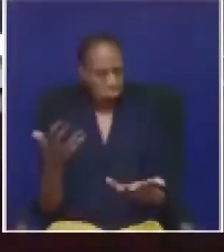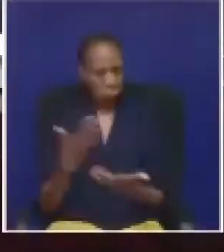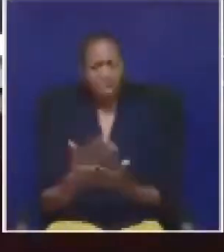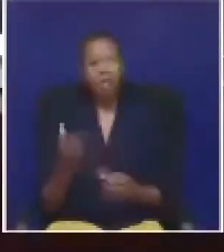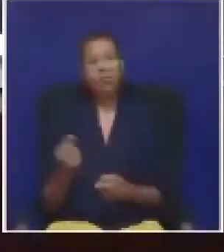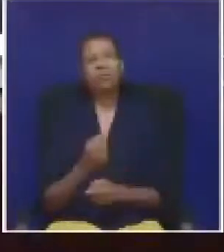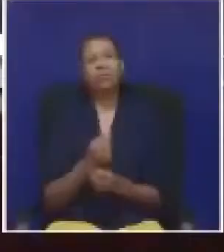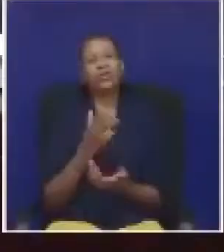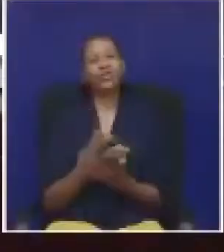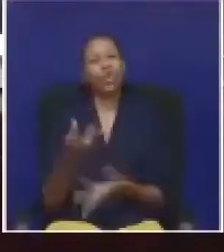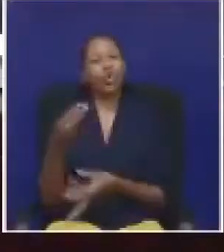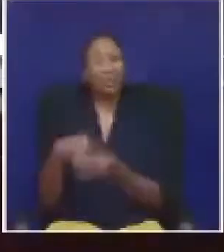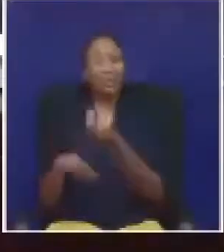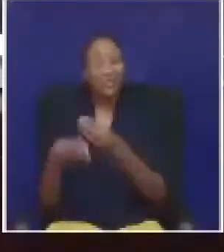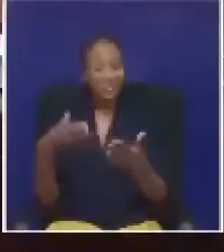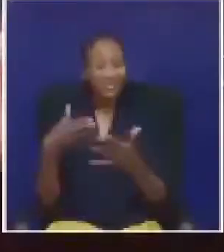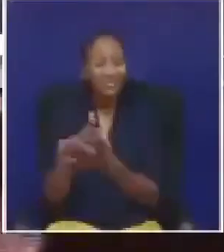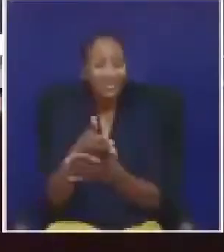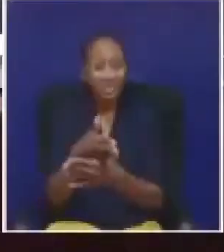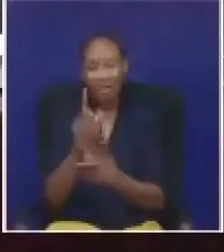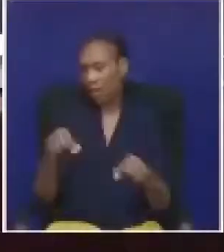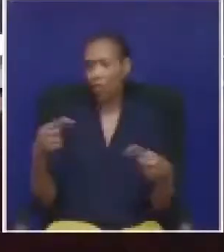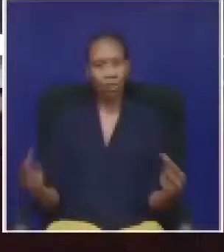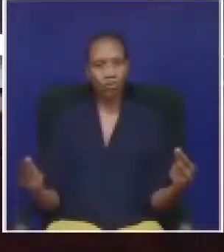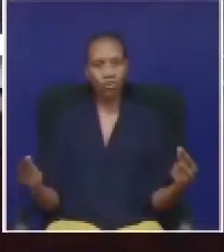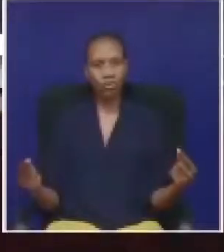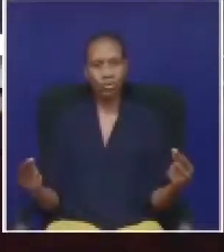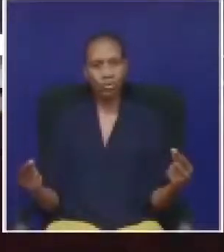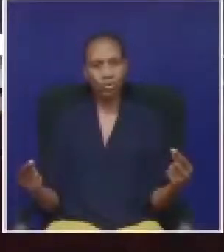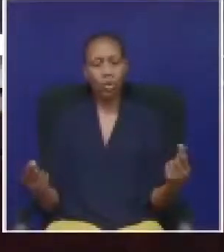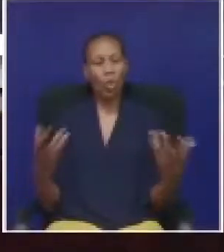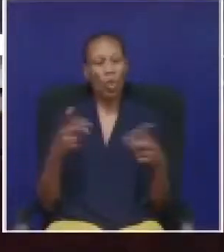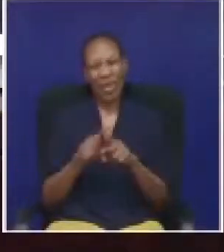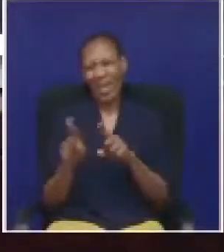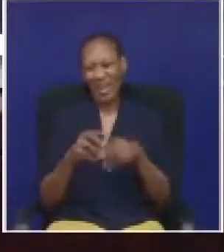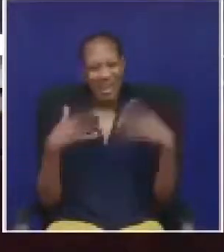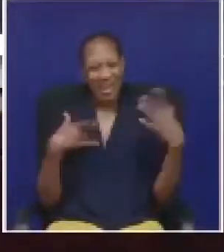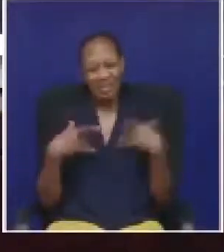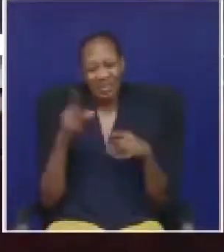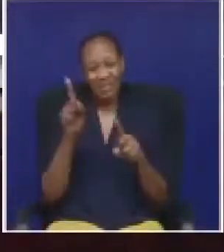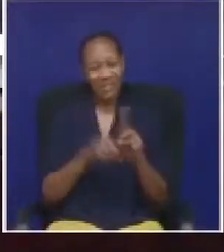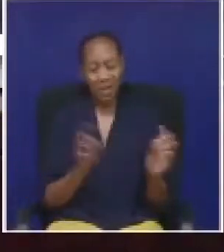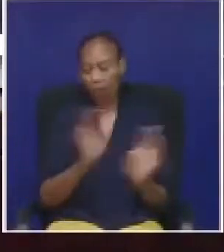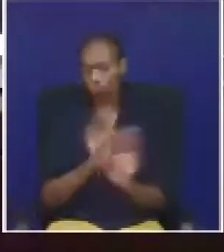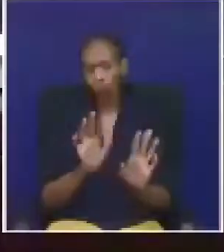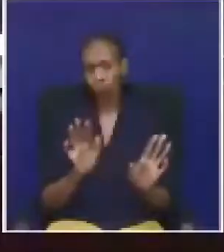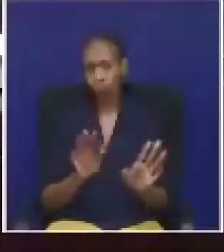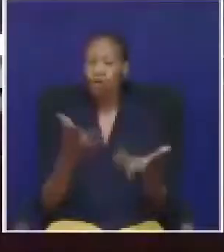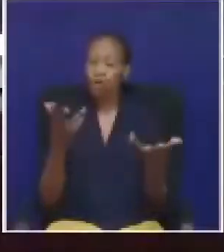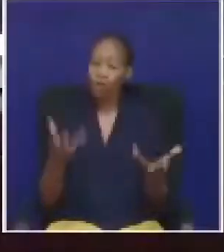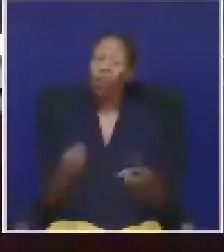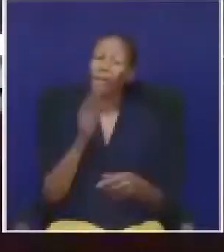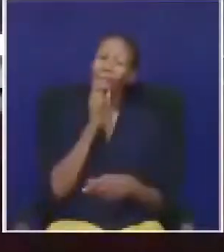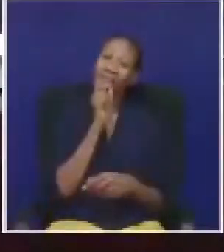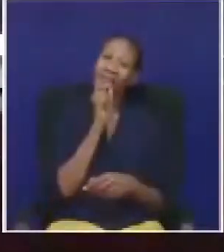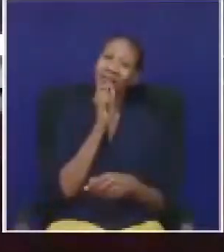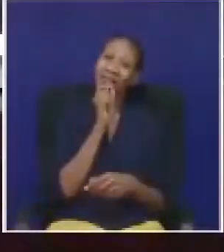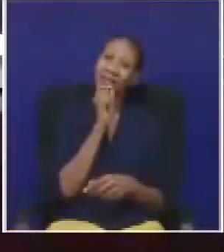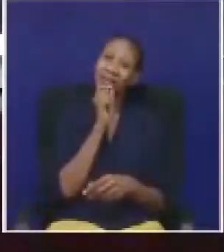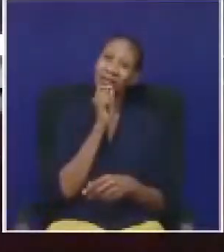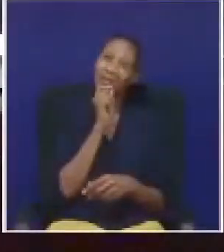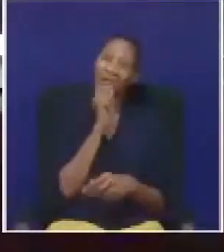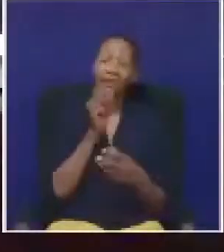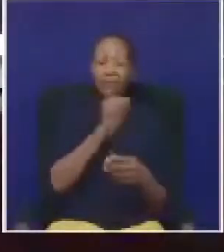room for corruption and all malfeasance. And that requires